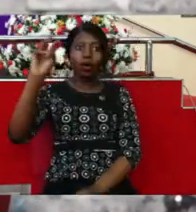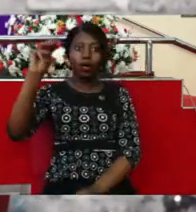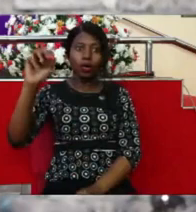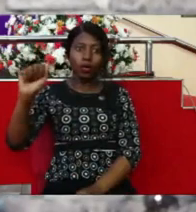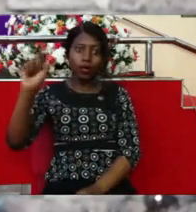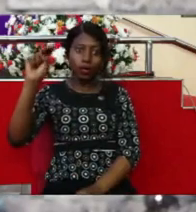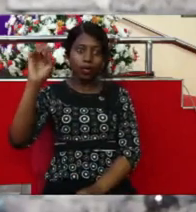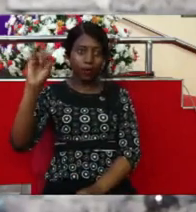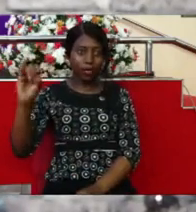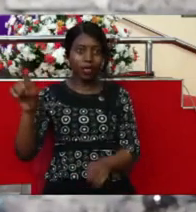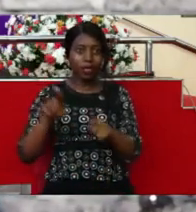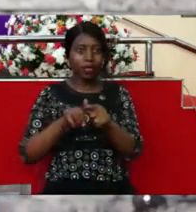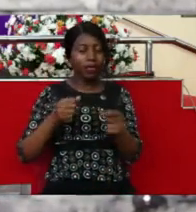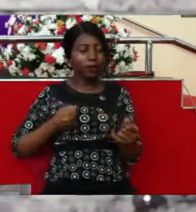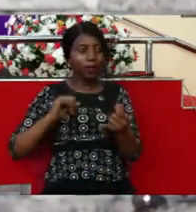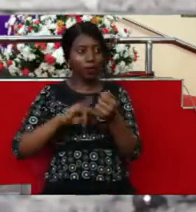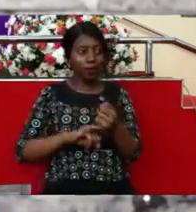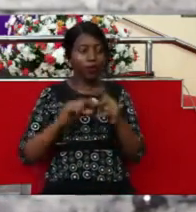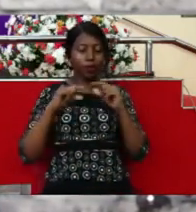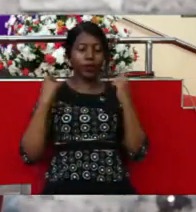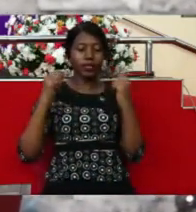and Reverend